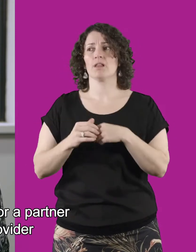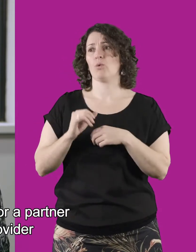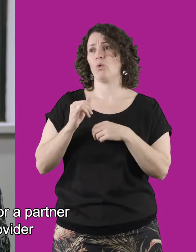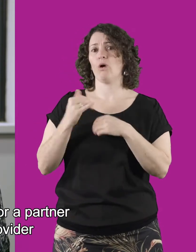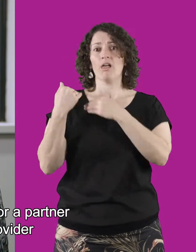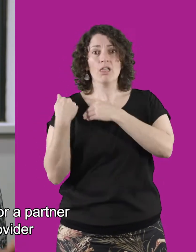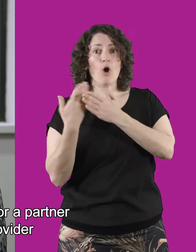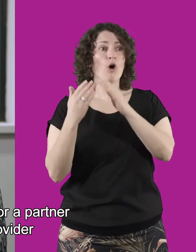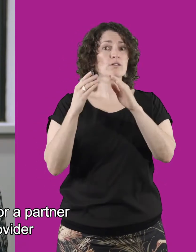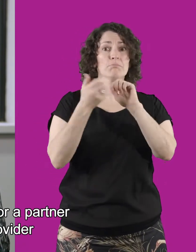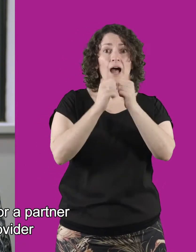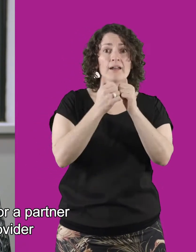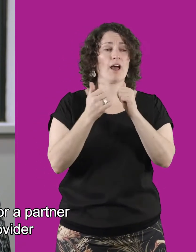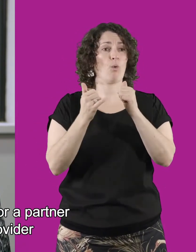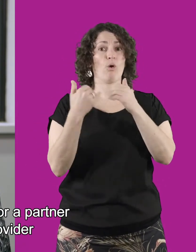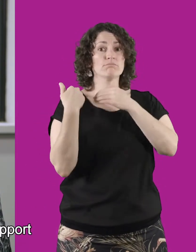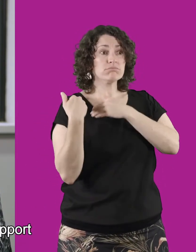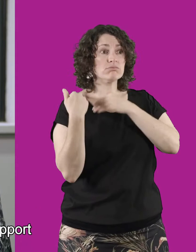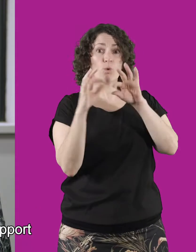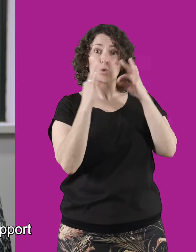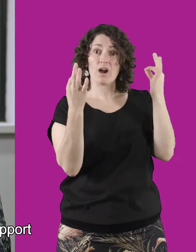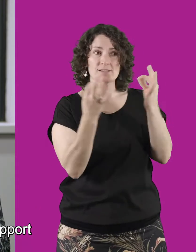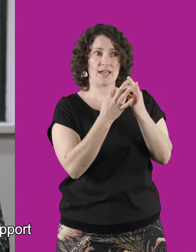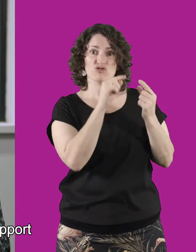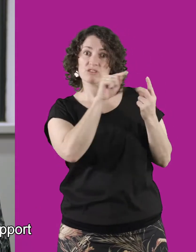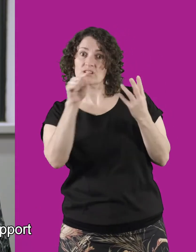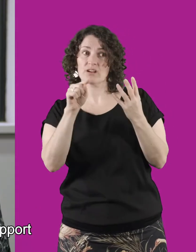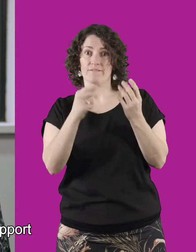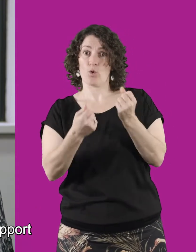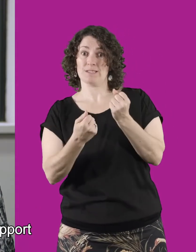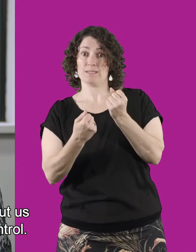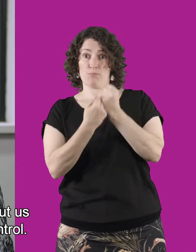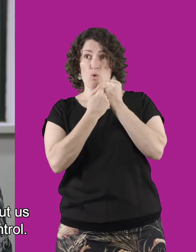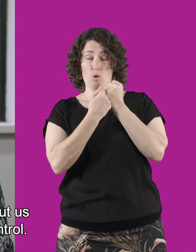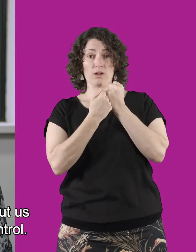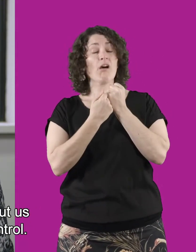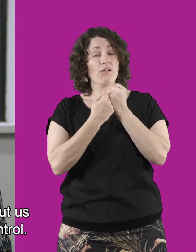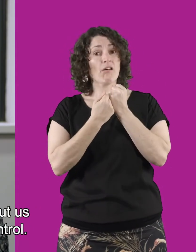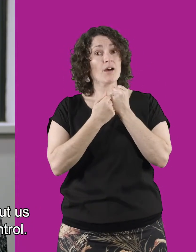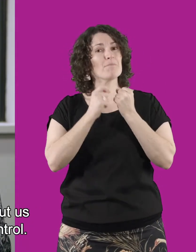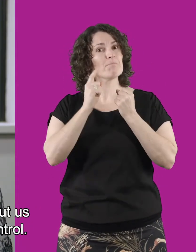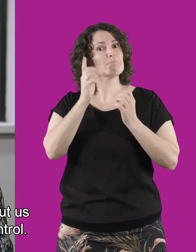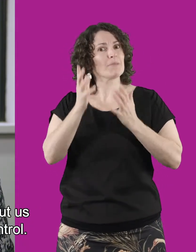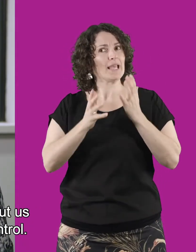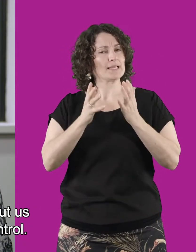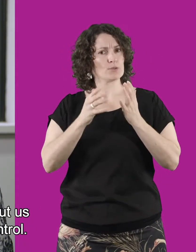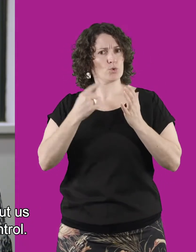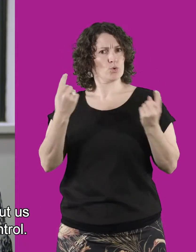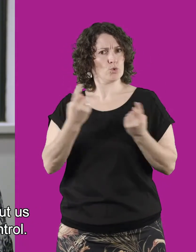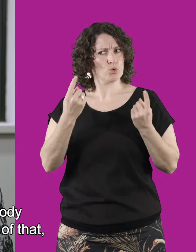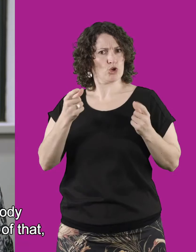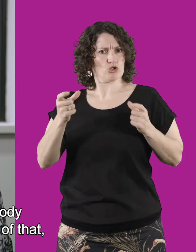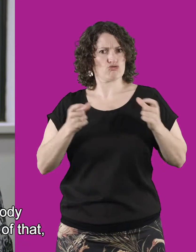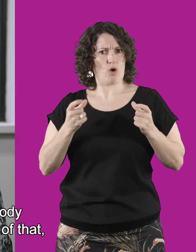partner or a service provider for practical support, and that can put us a bit out of